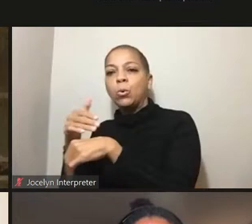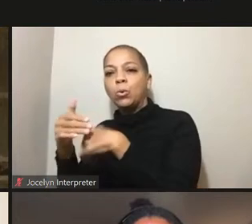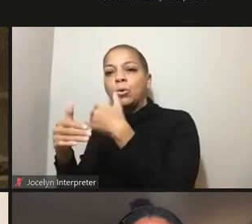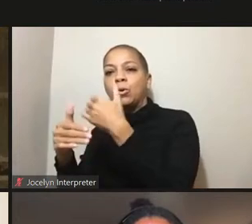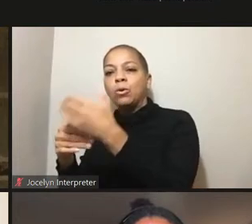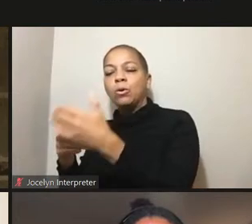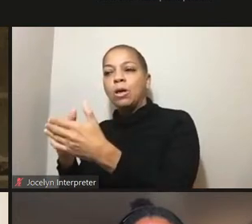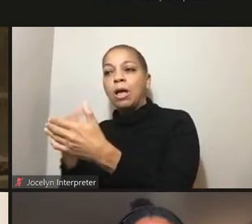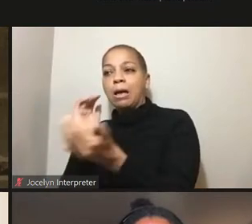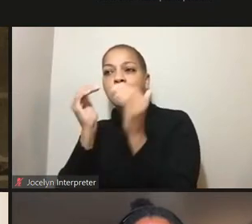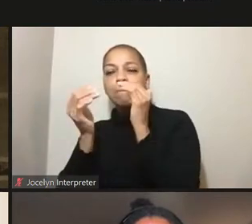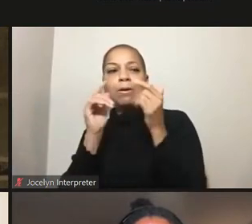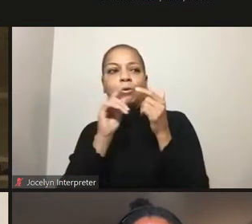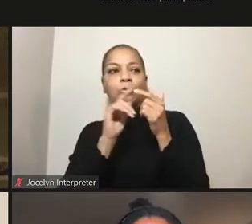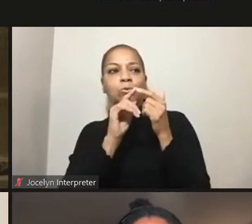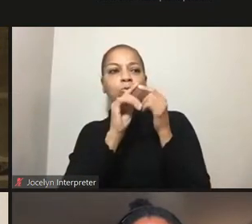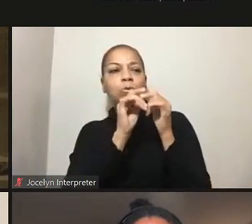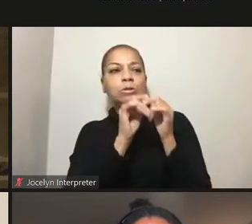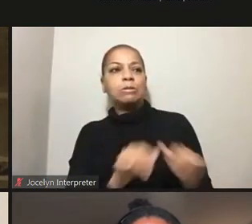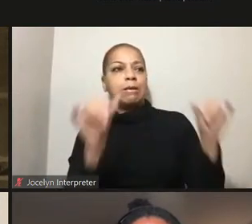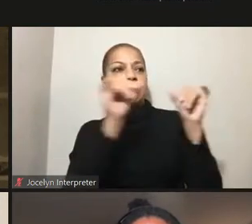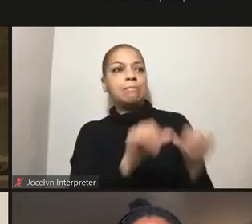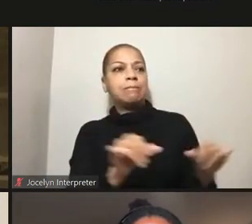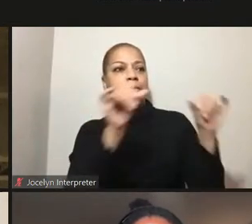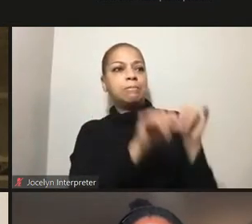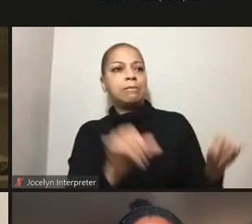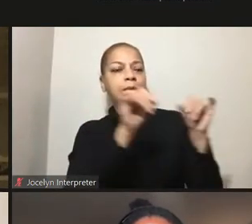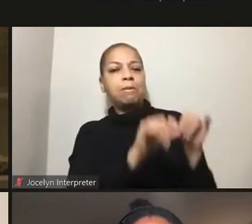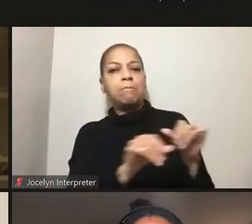versus the repetition of moving image.